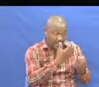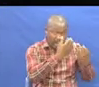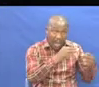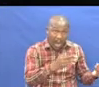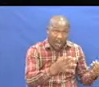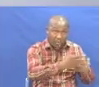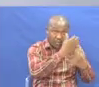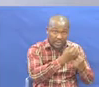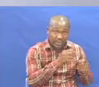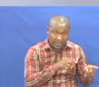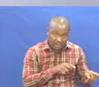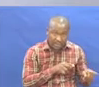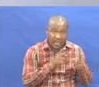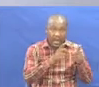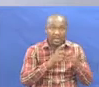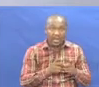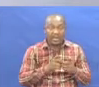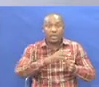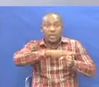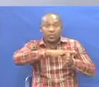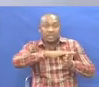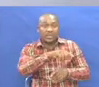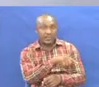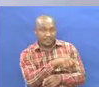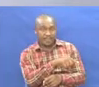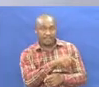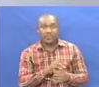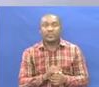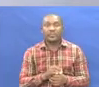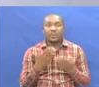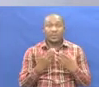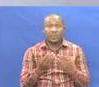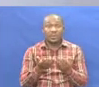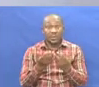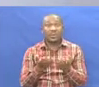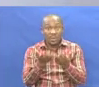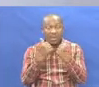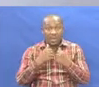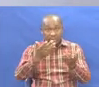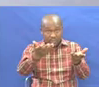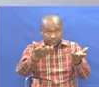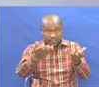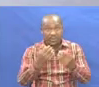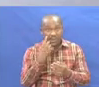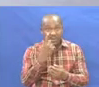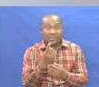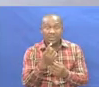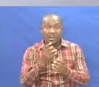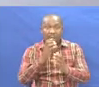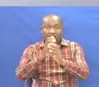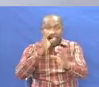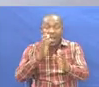we call it laboratory preparation of oxygen. Laboratory preparation of